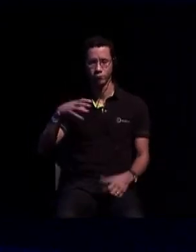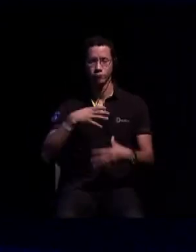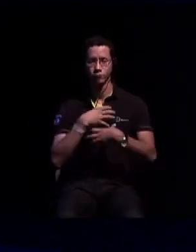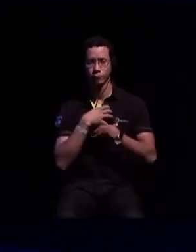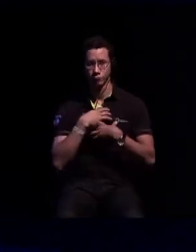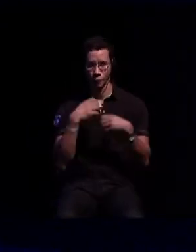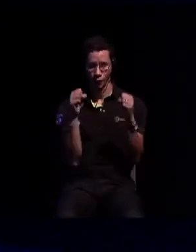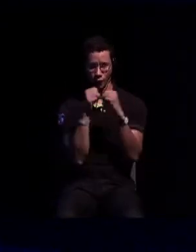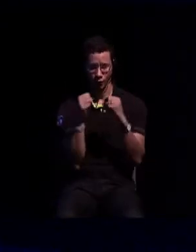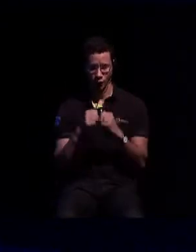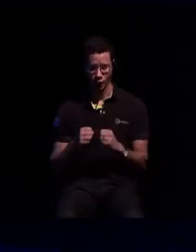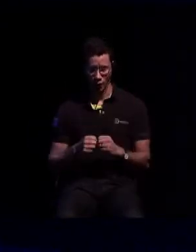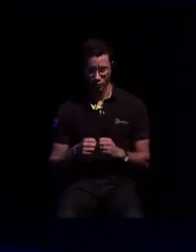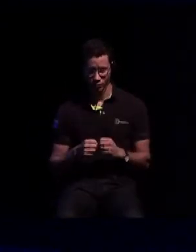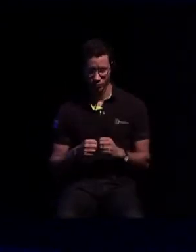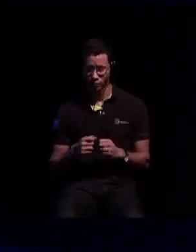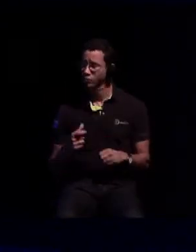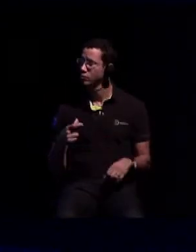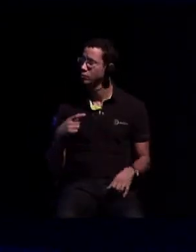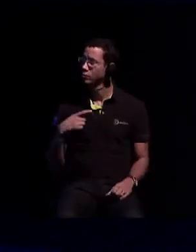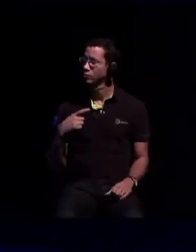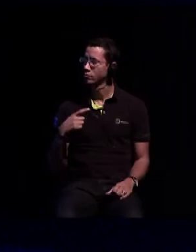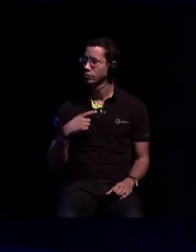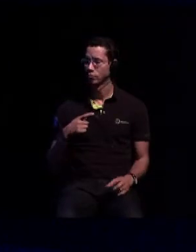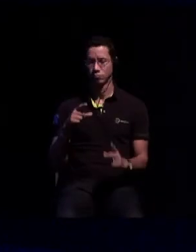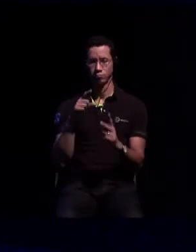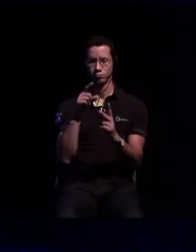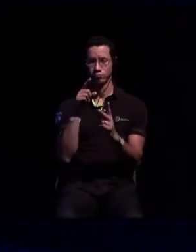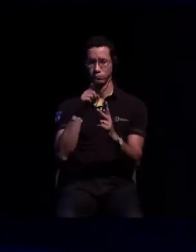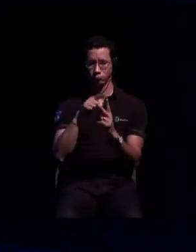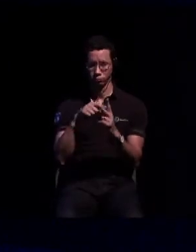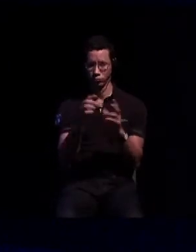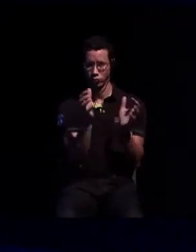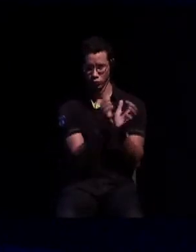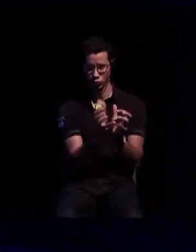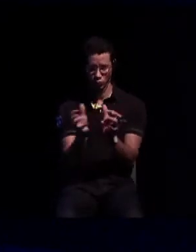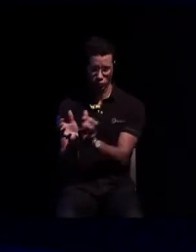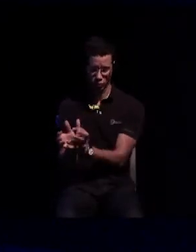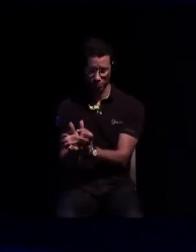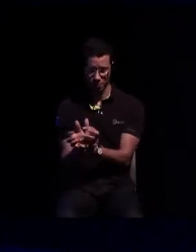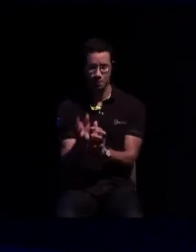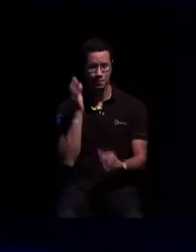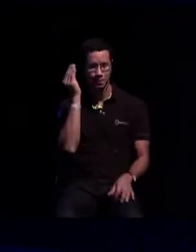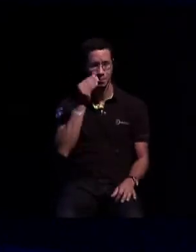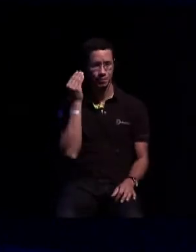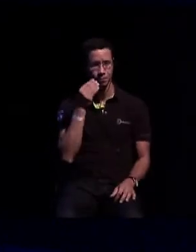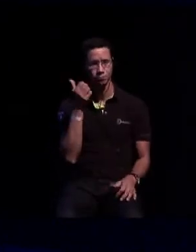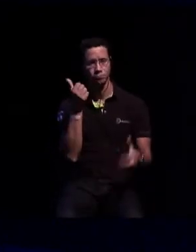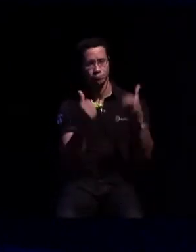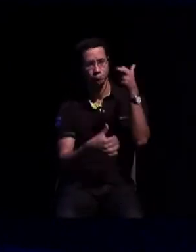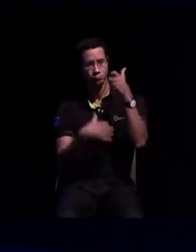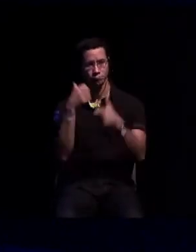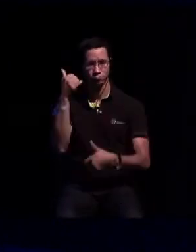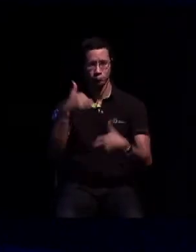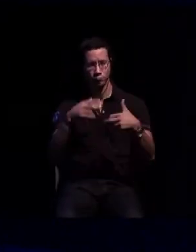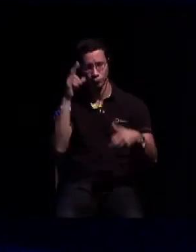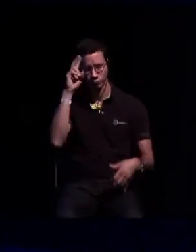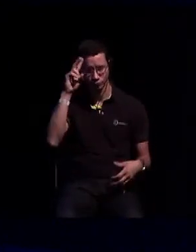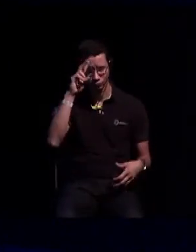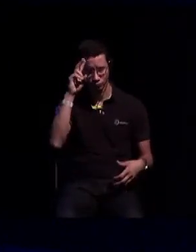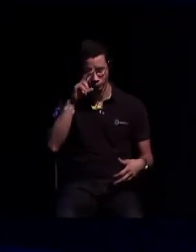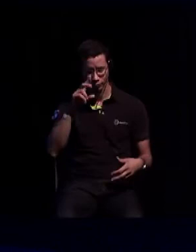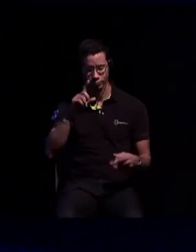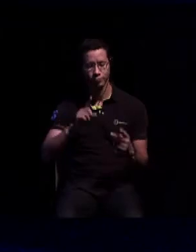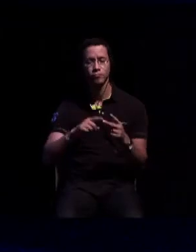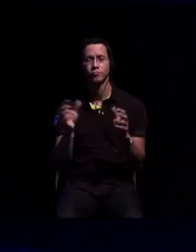tour groups to also experience the storytelling of Israeli human rights groups and Palestinian